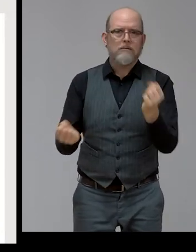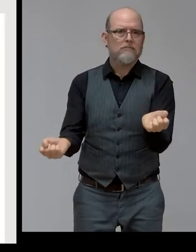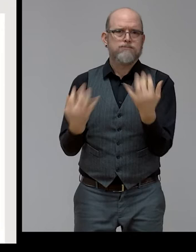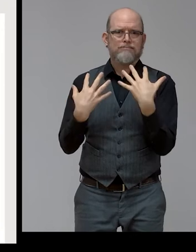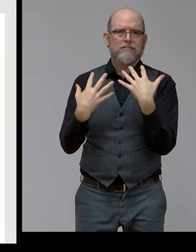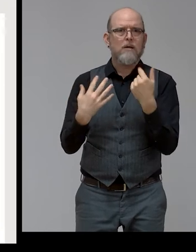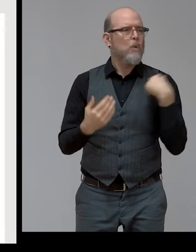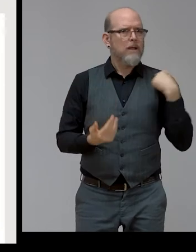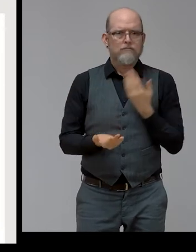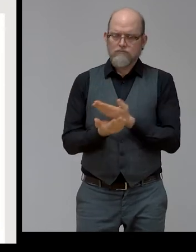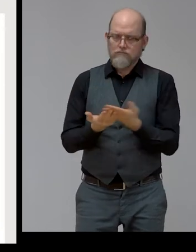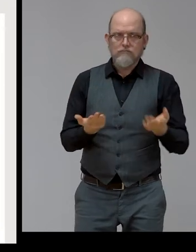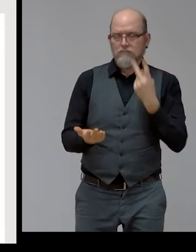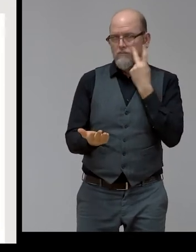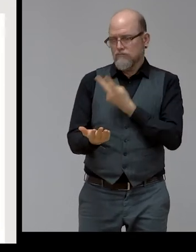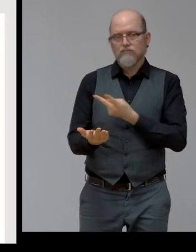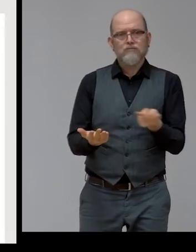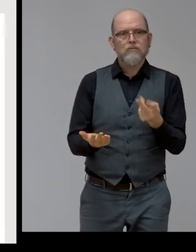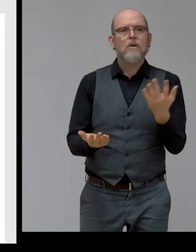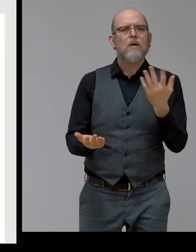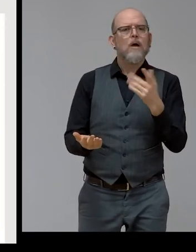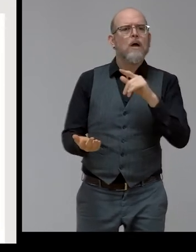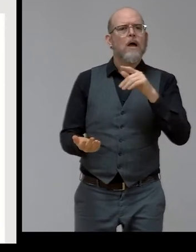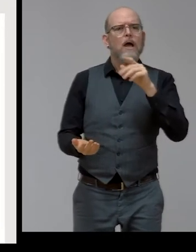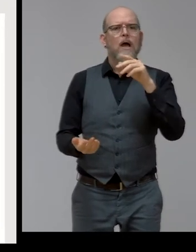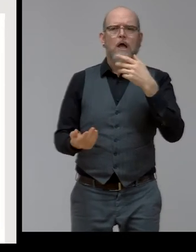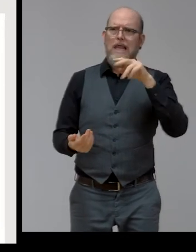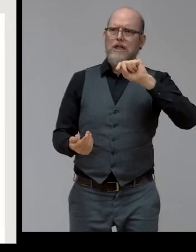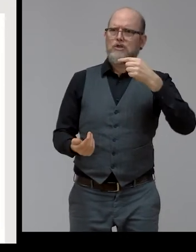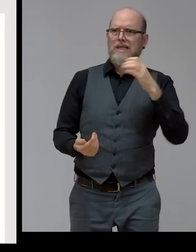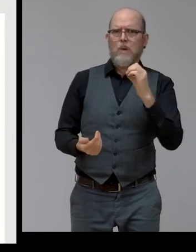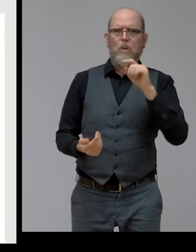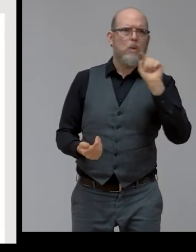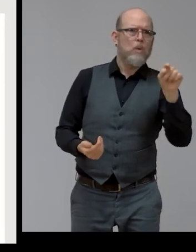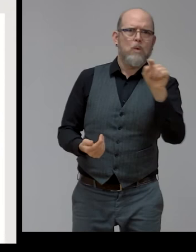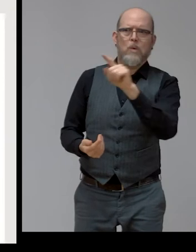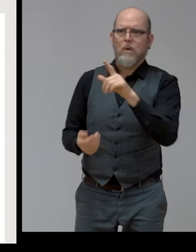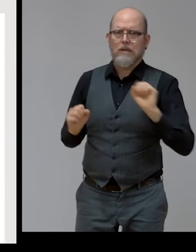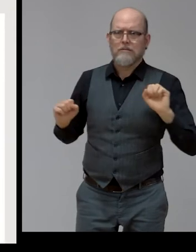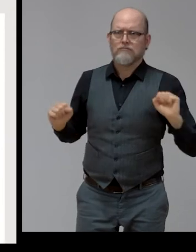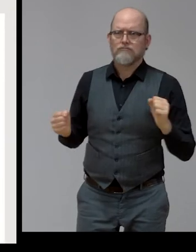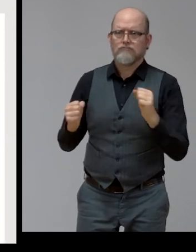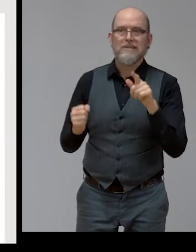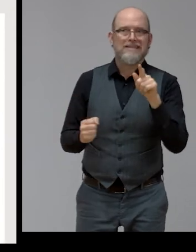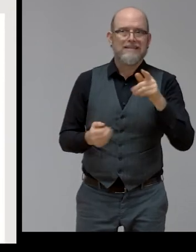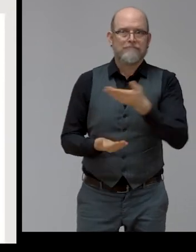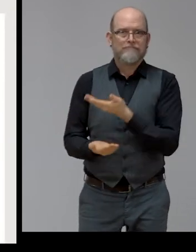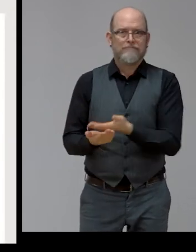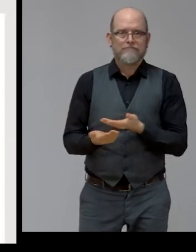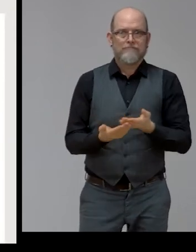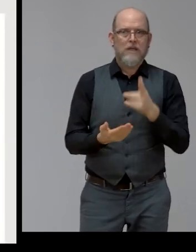know more NGOs working in the sector. And this is one of our projects from previous